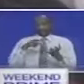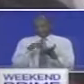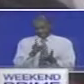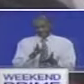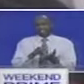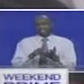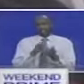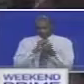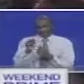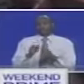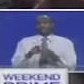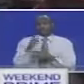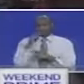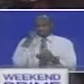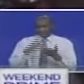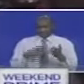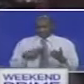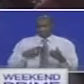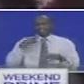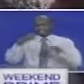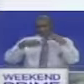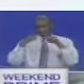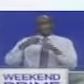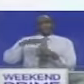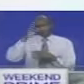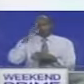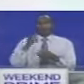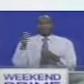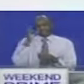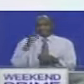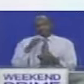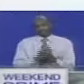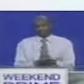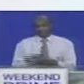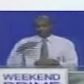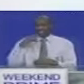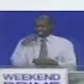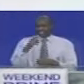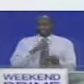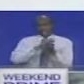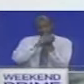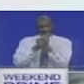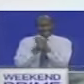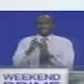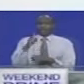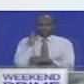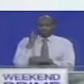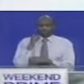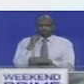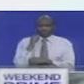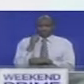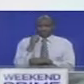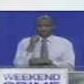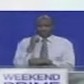push for more funds towards development in the counties. We are also saying we are amending the law going forward